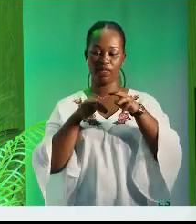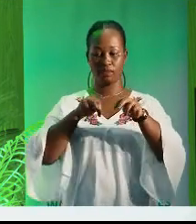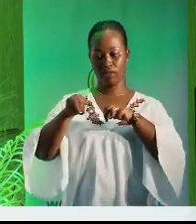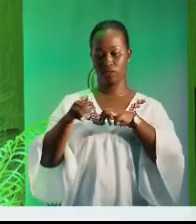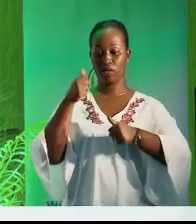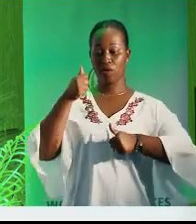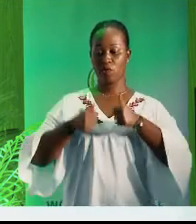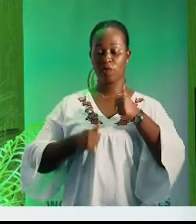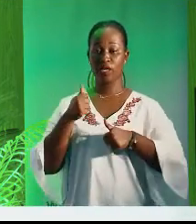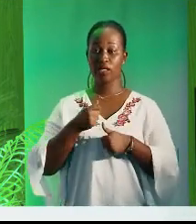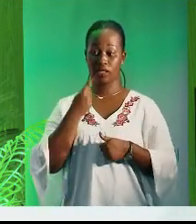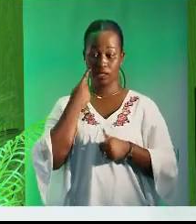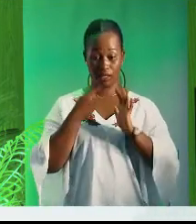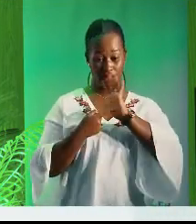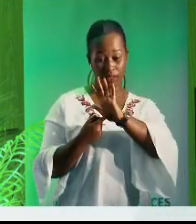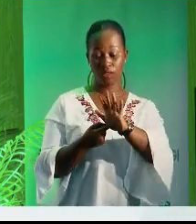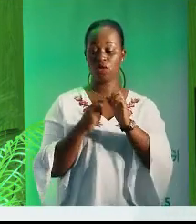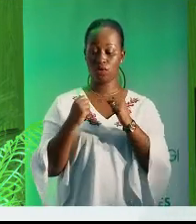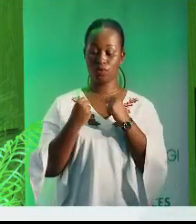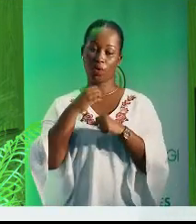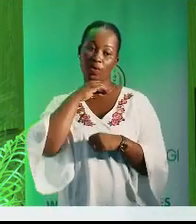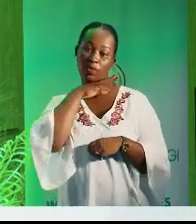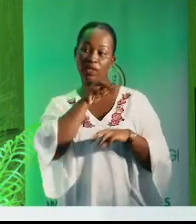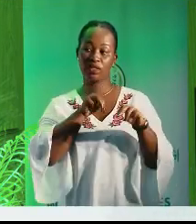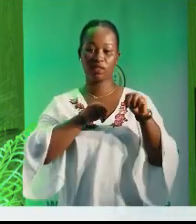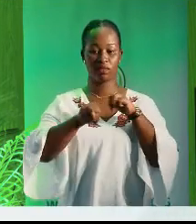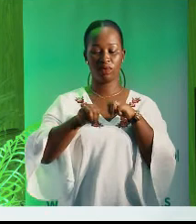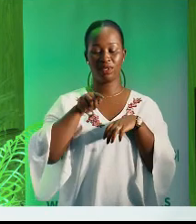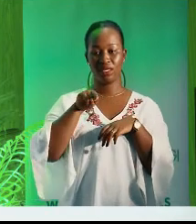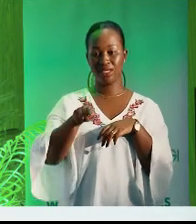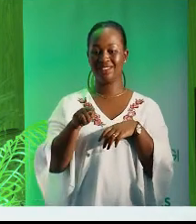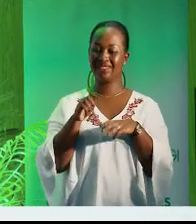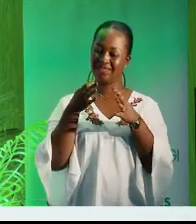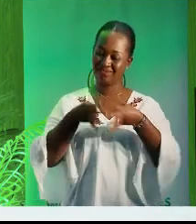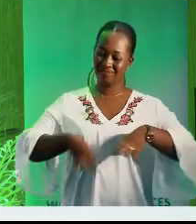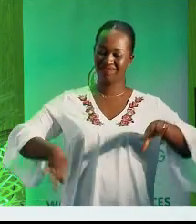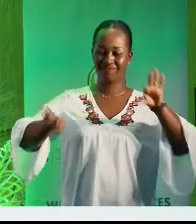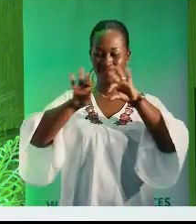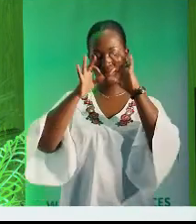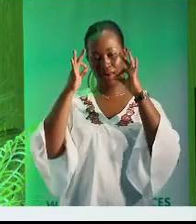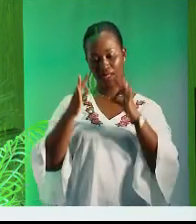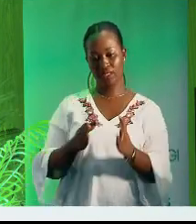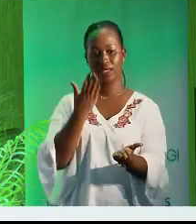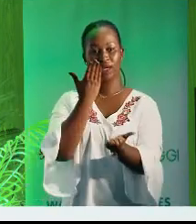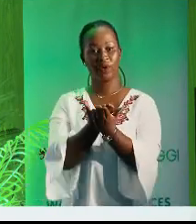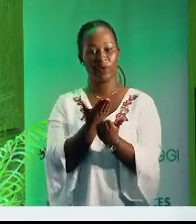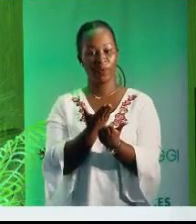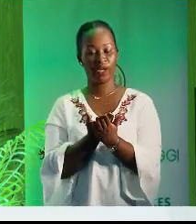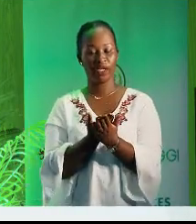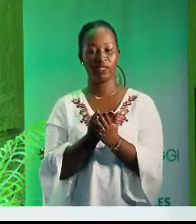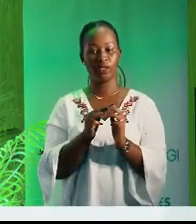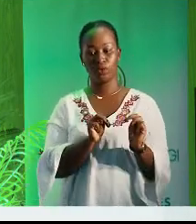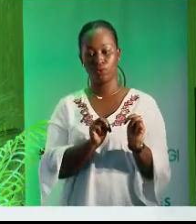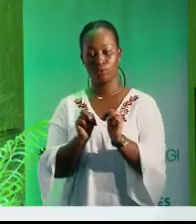which implies that solid waste management is a critical component required to